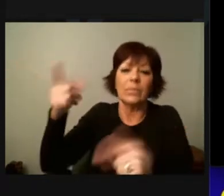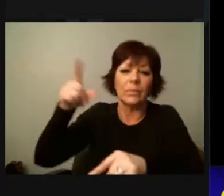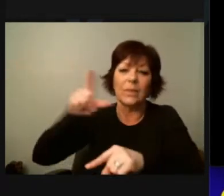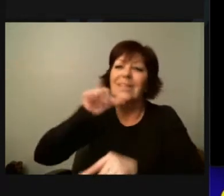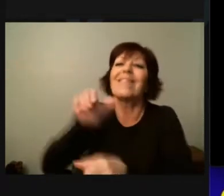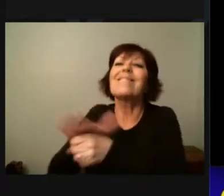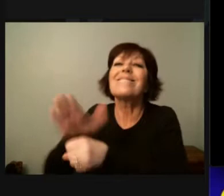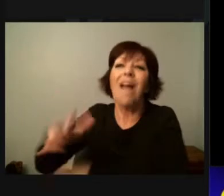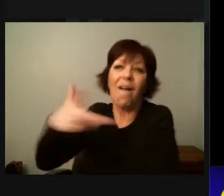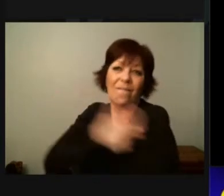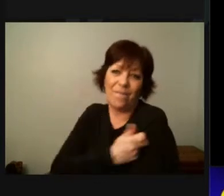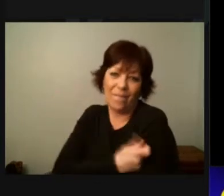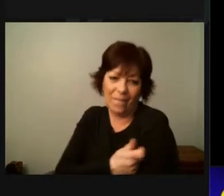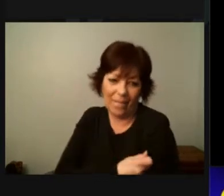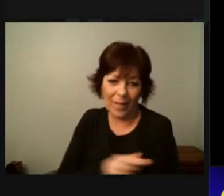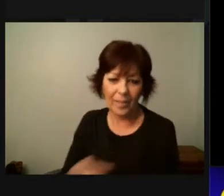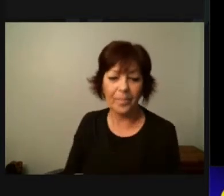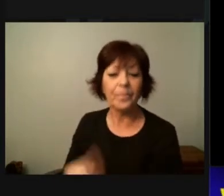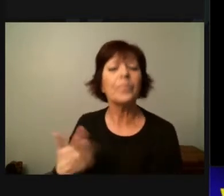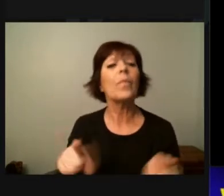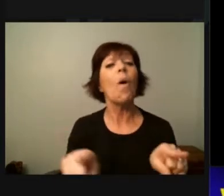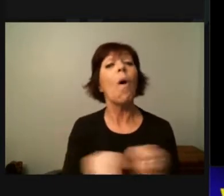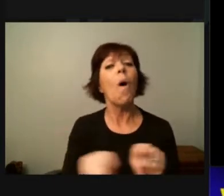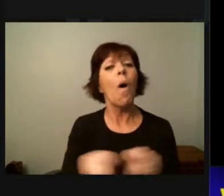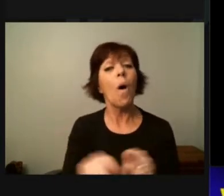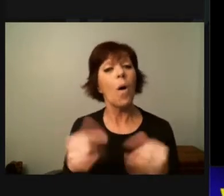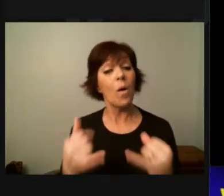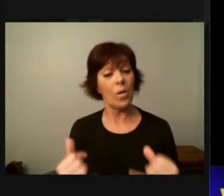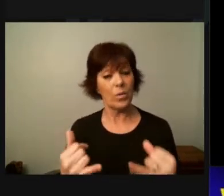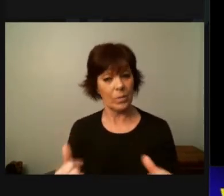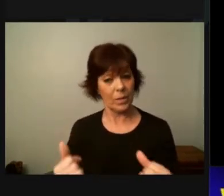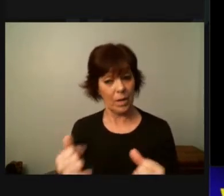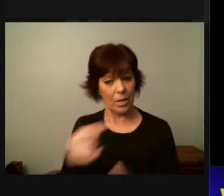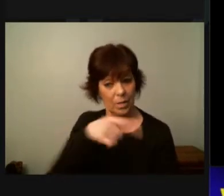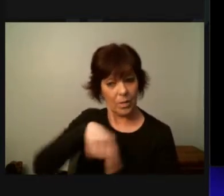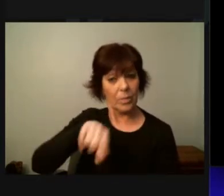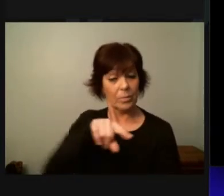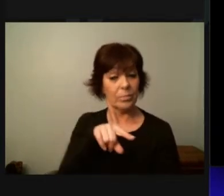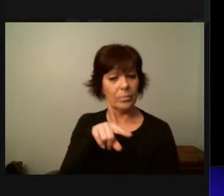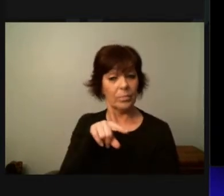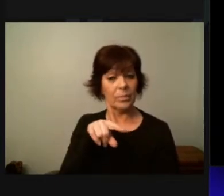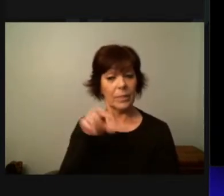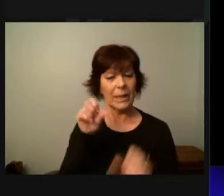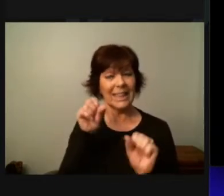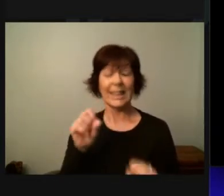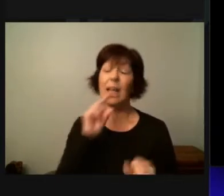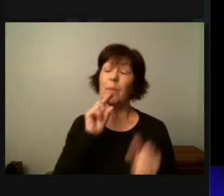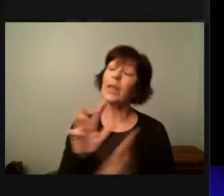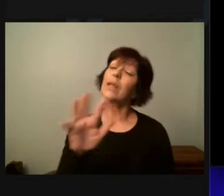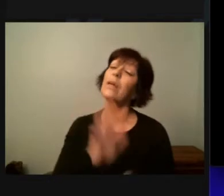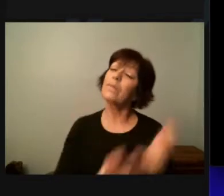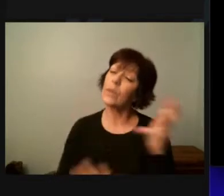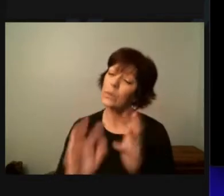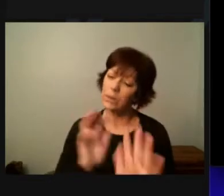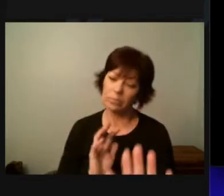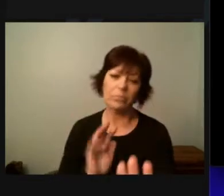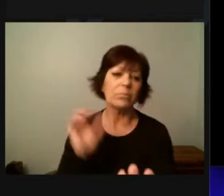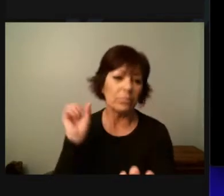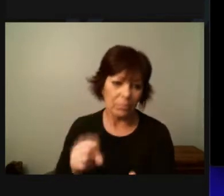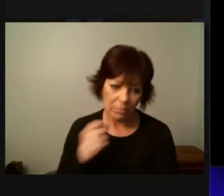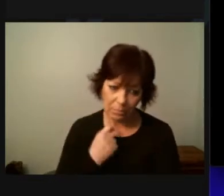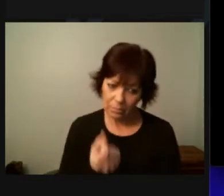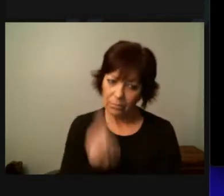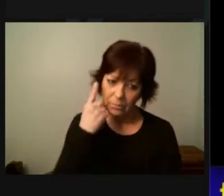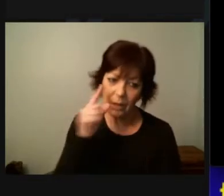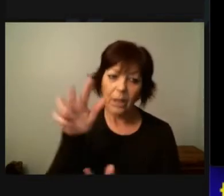also want to point out that at this time, you're having, and it can be confusing, understand this can be very